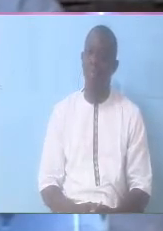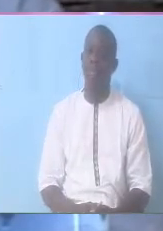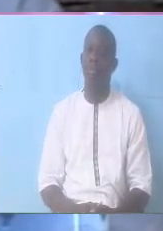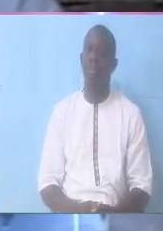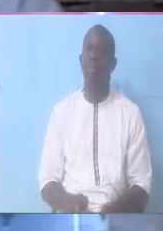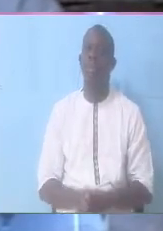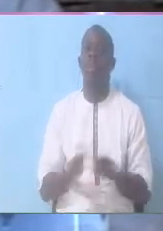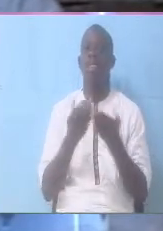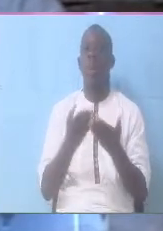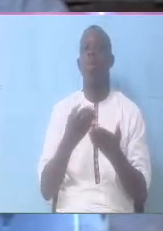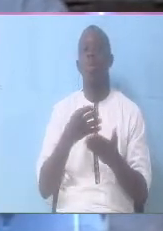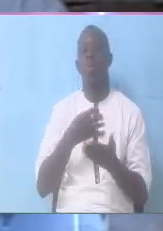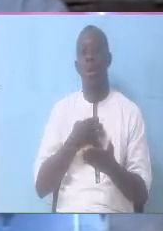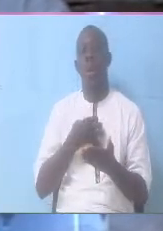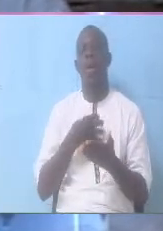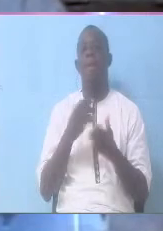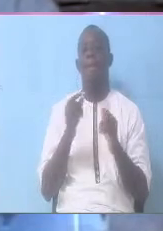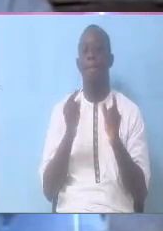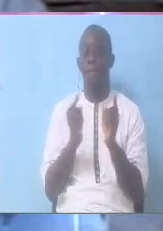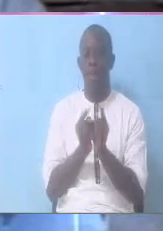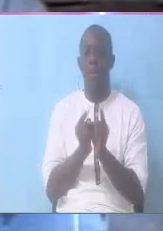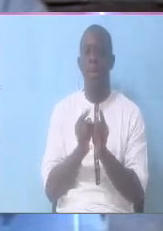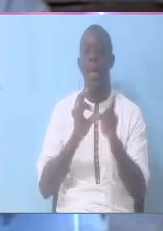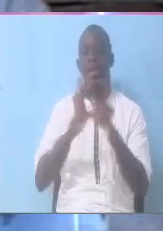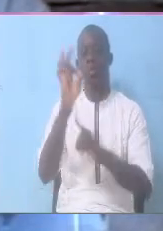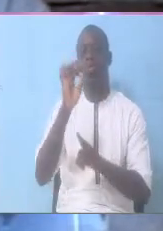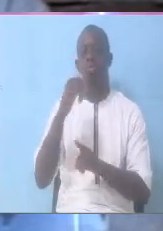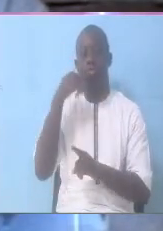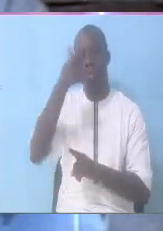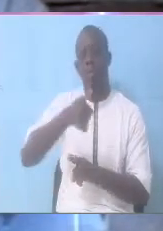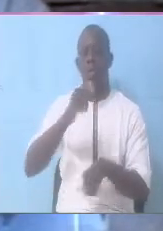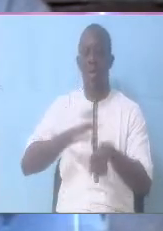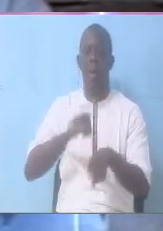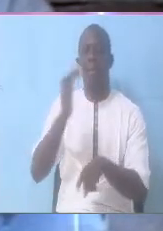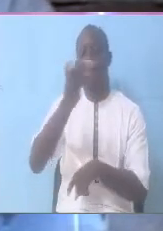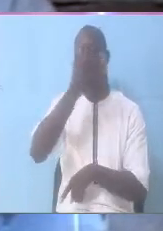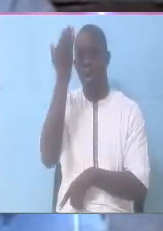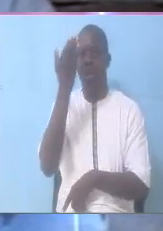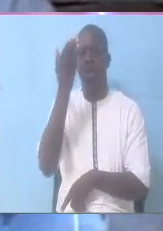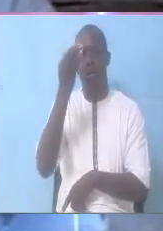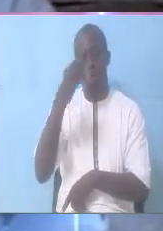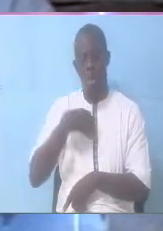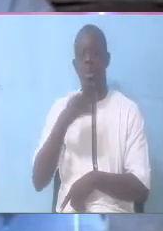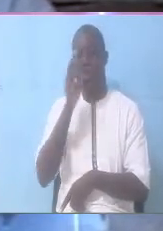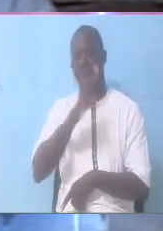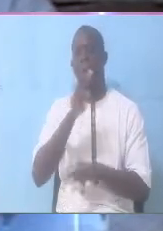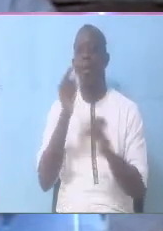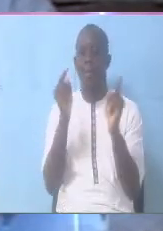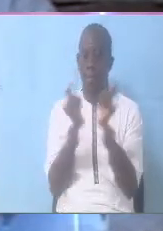Therefore, we should meet exceptionally tomorrow morning,